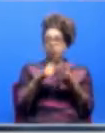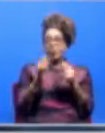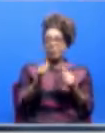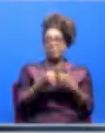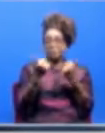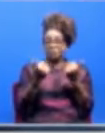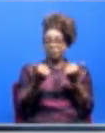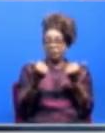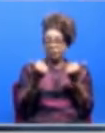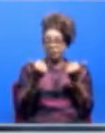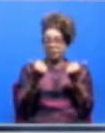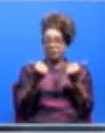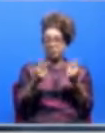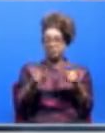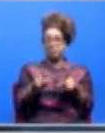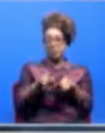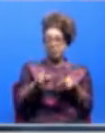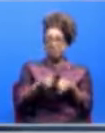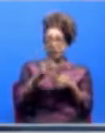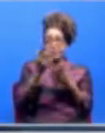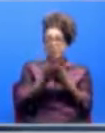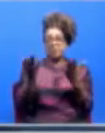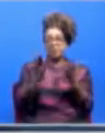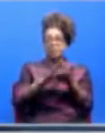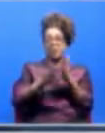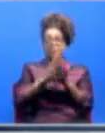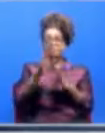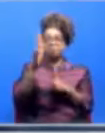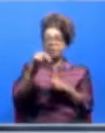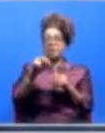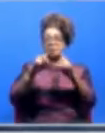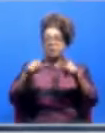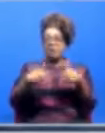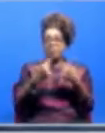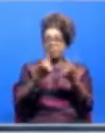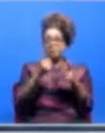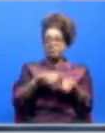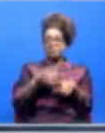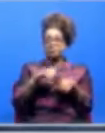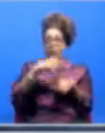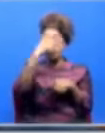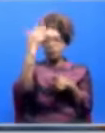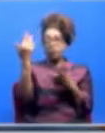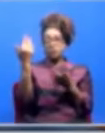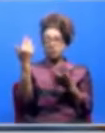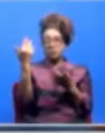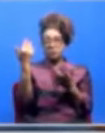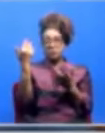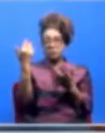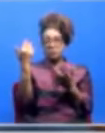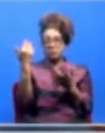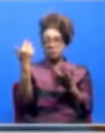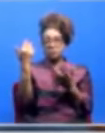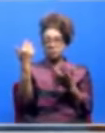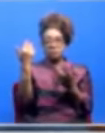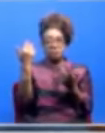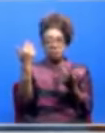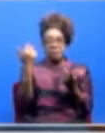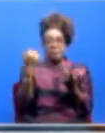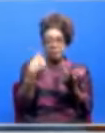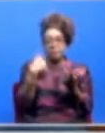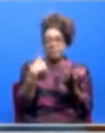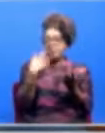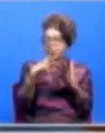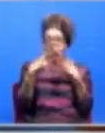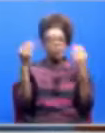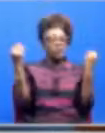you find that why do assets become unclaimed? So number one is maybe you forgot. Okay? Mm-hmm. You just forgot. You left 2000 bob